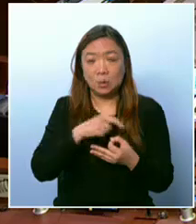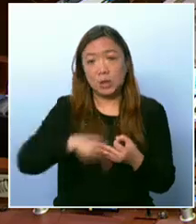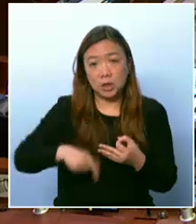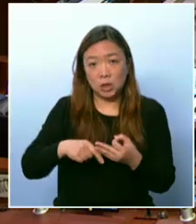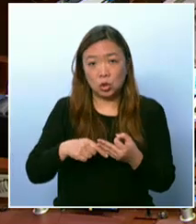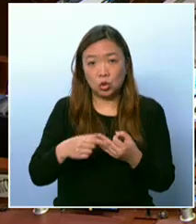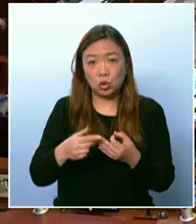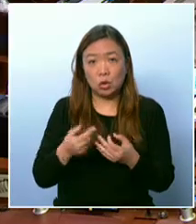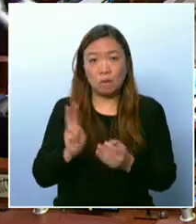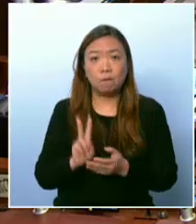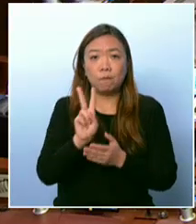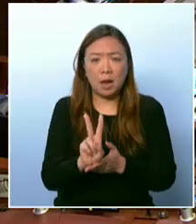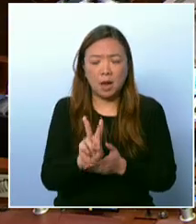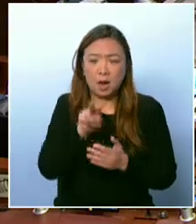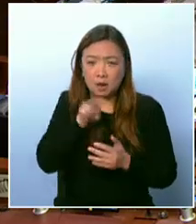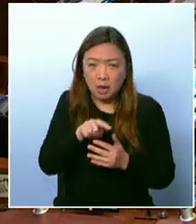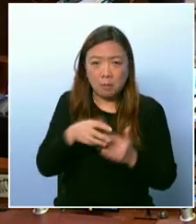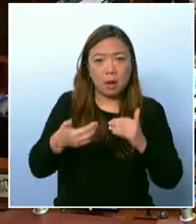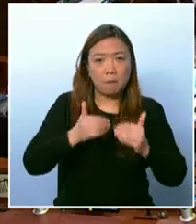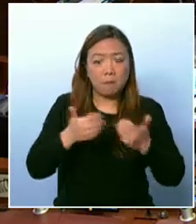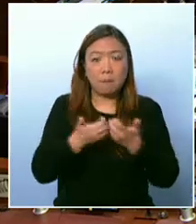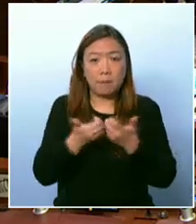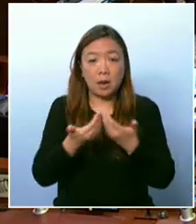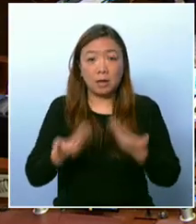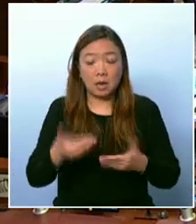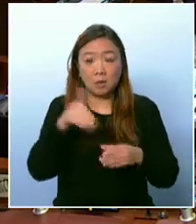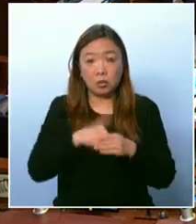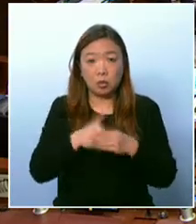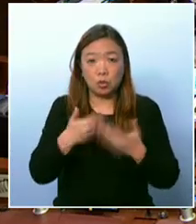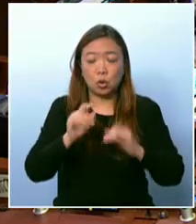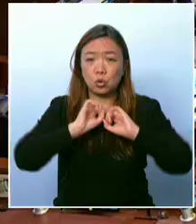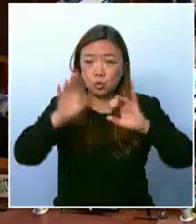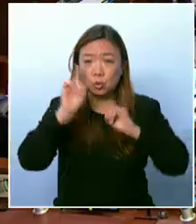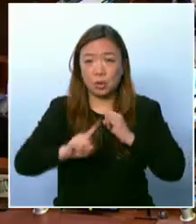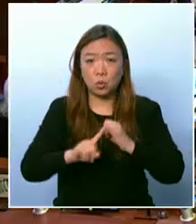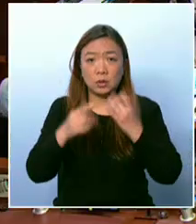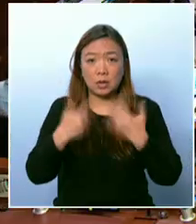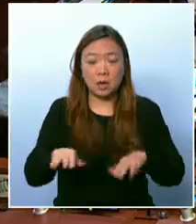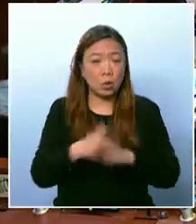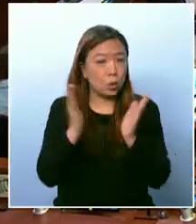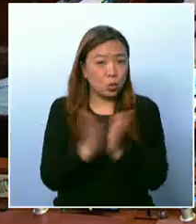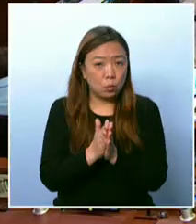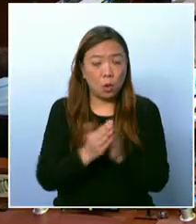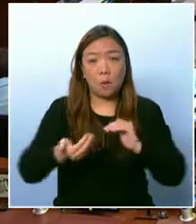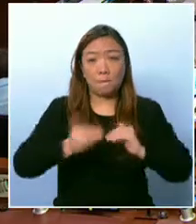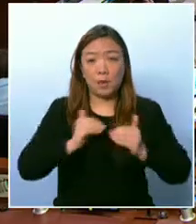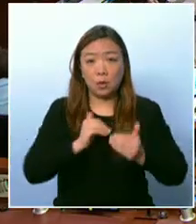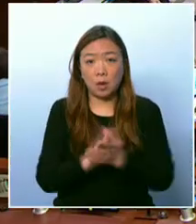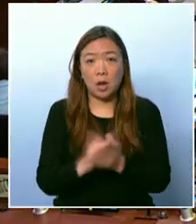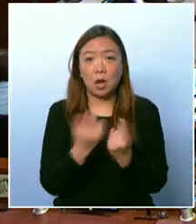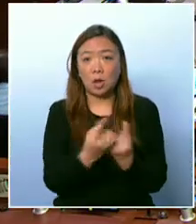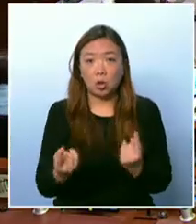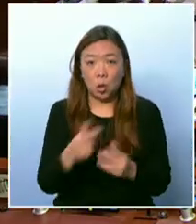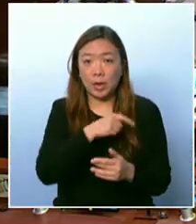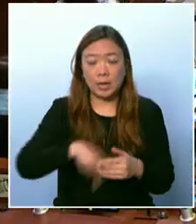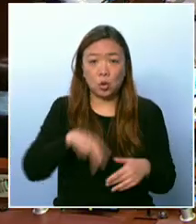Mr. Jimmy Ng and Mr. Peter Shield, to come up to supervise the counting of votes. After we have completed